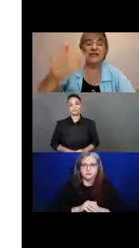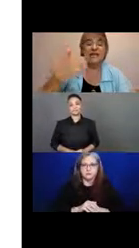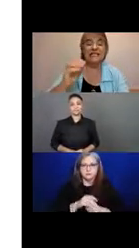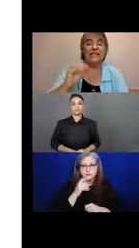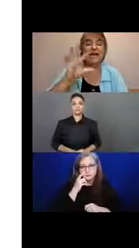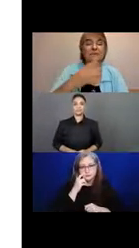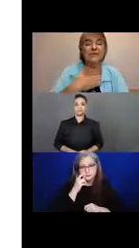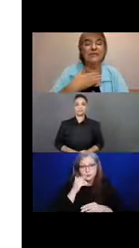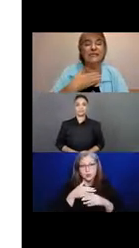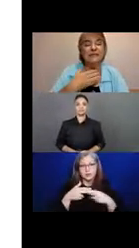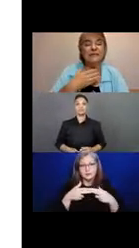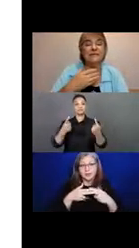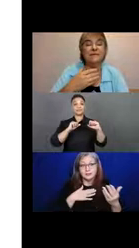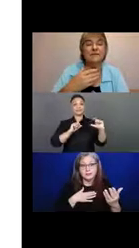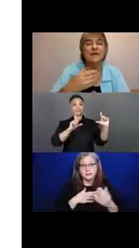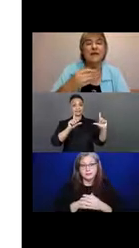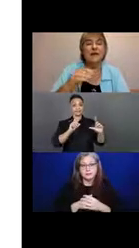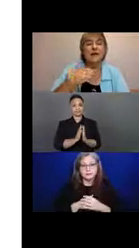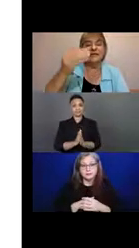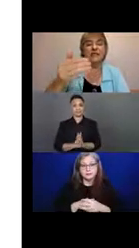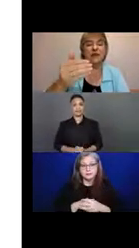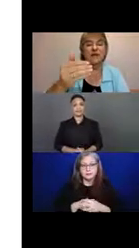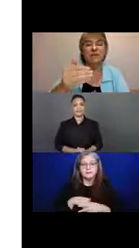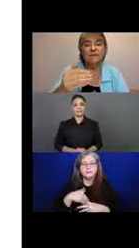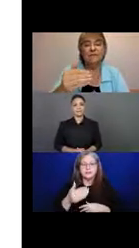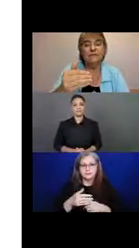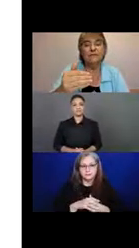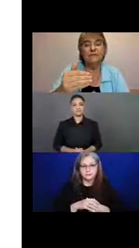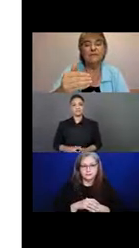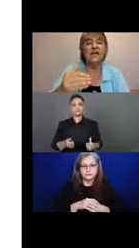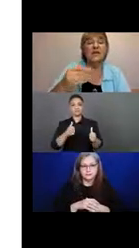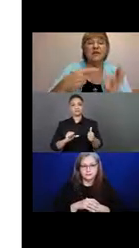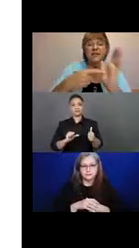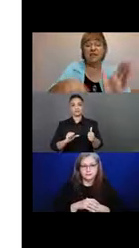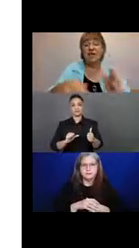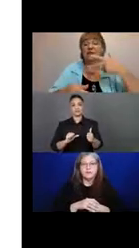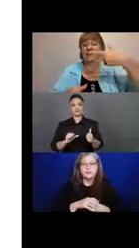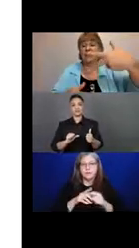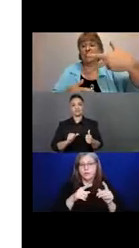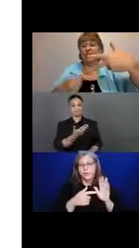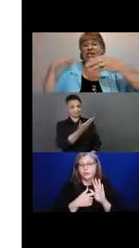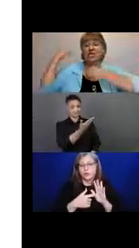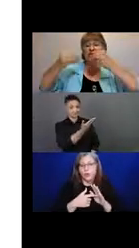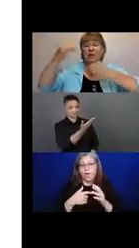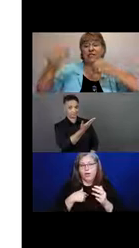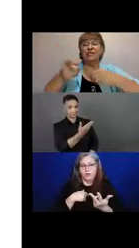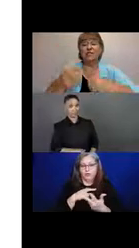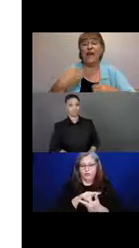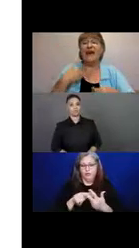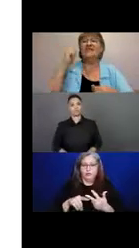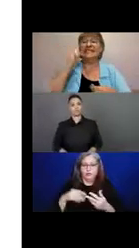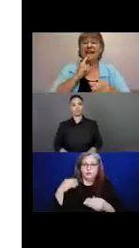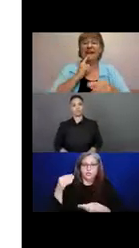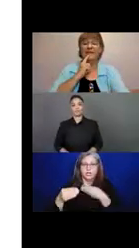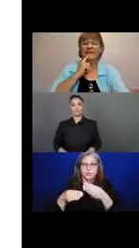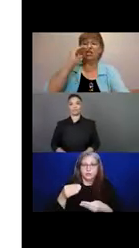So the next slide, please. Next one. So this shows the three generations. You